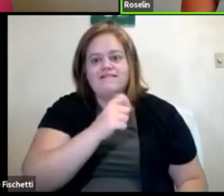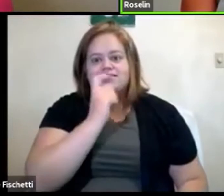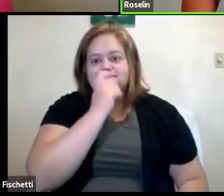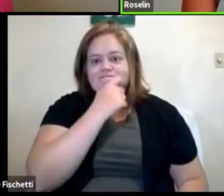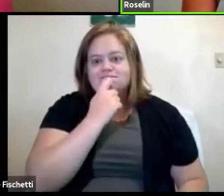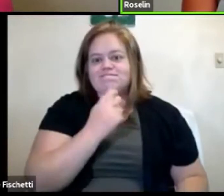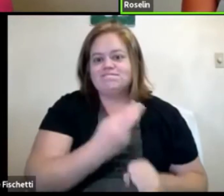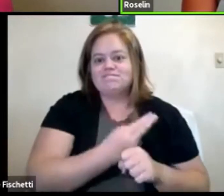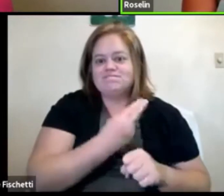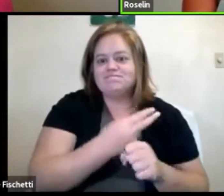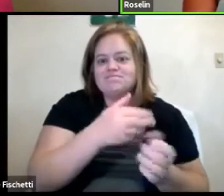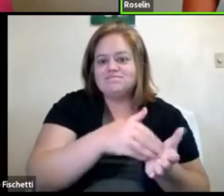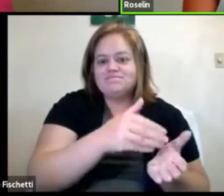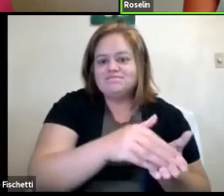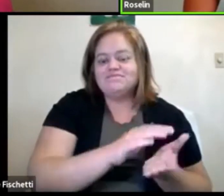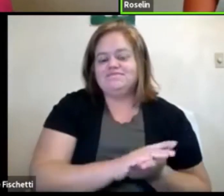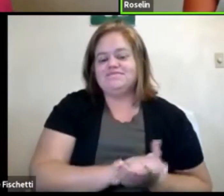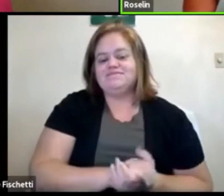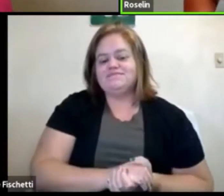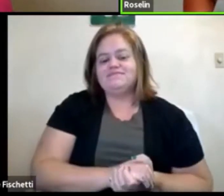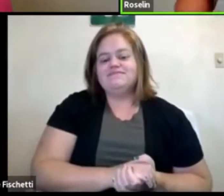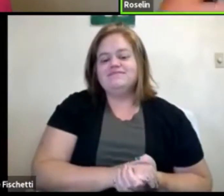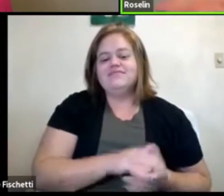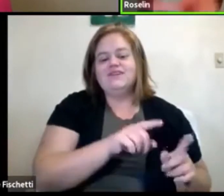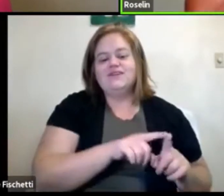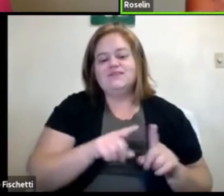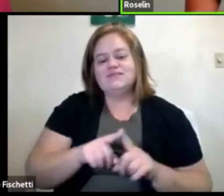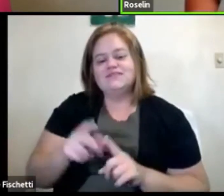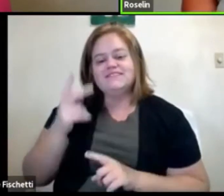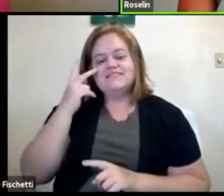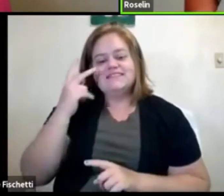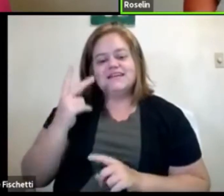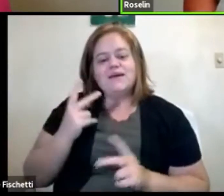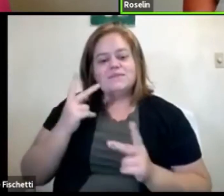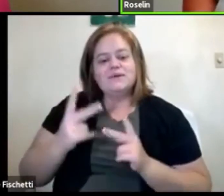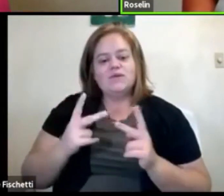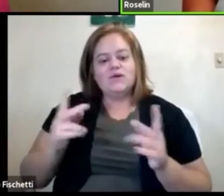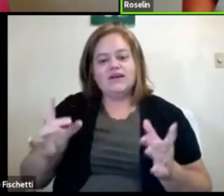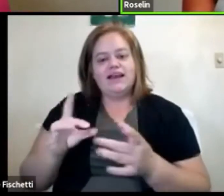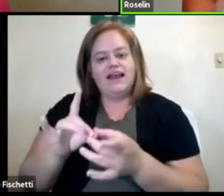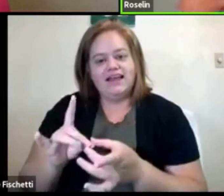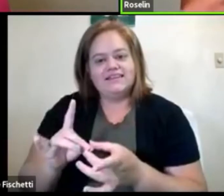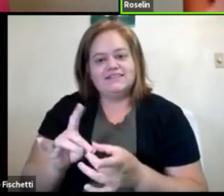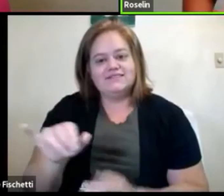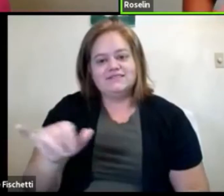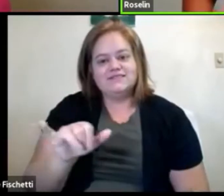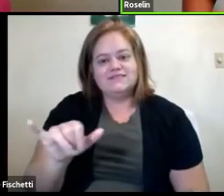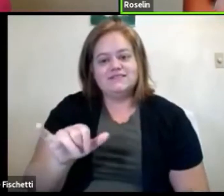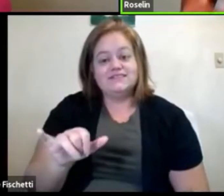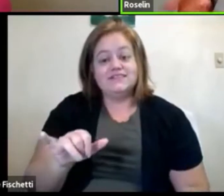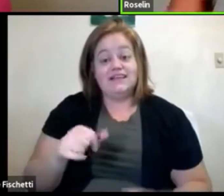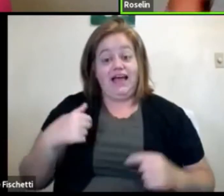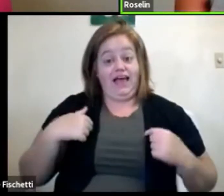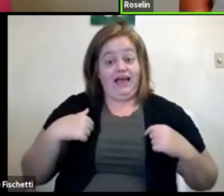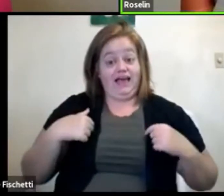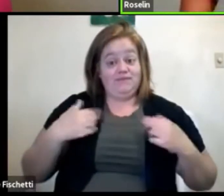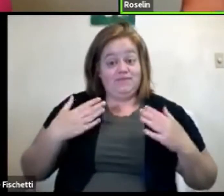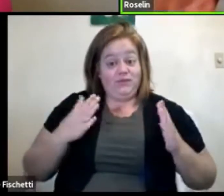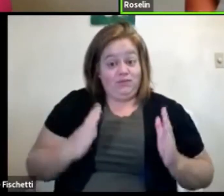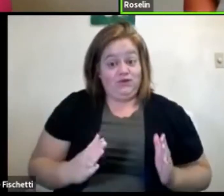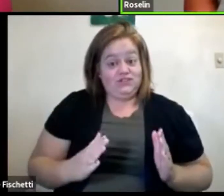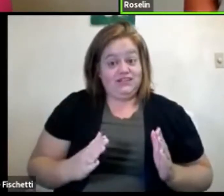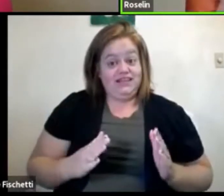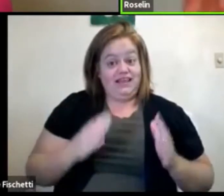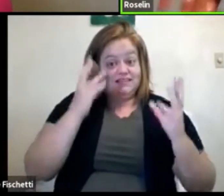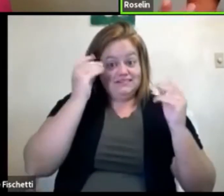And I like also seeing like people making the connection that, here's the person that worked on it. It didn't